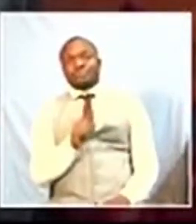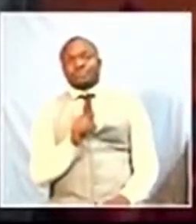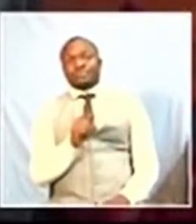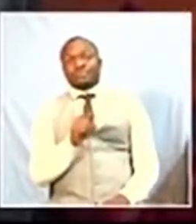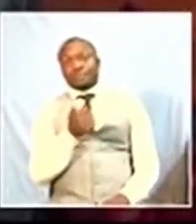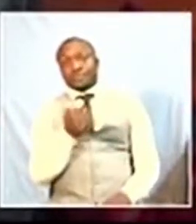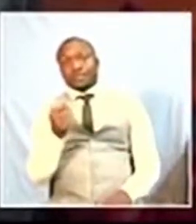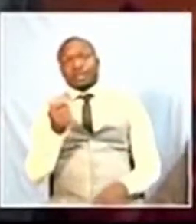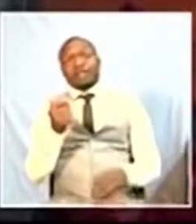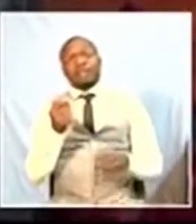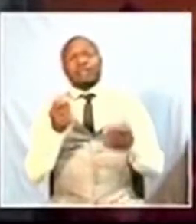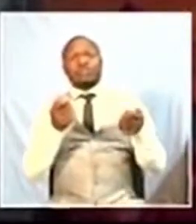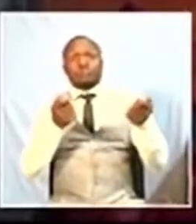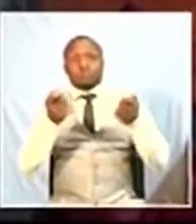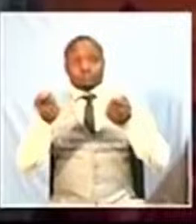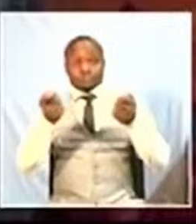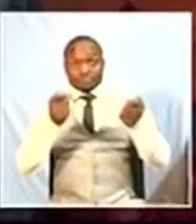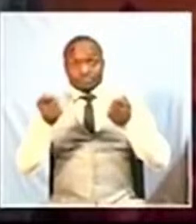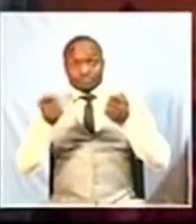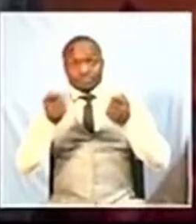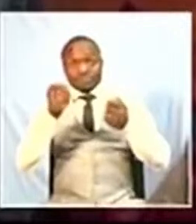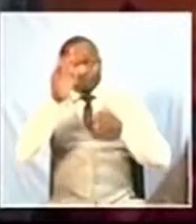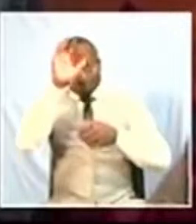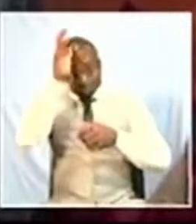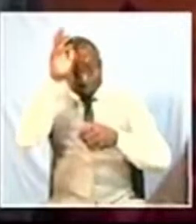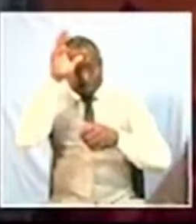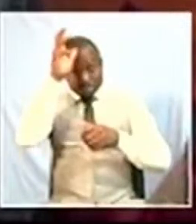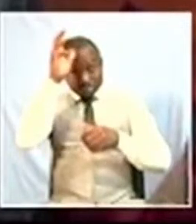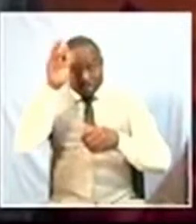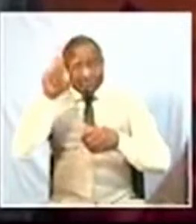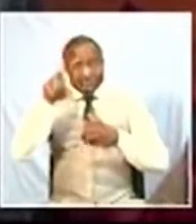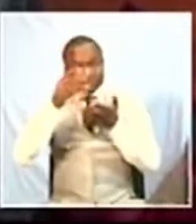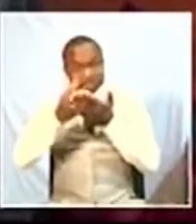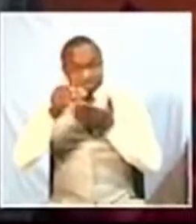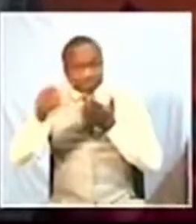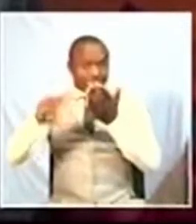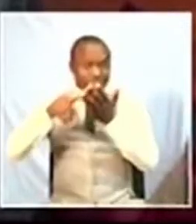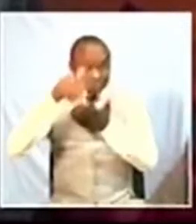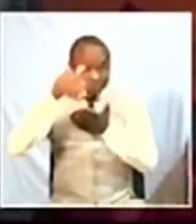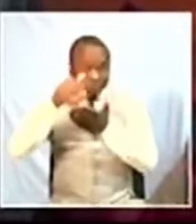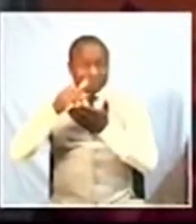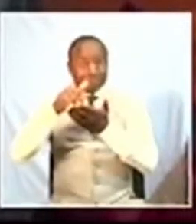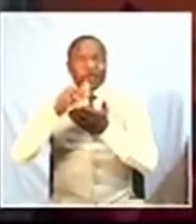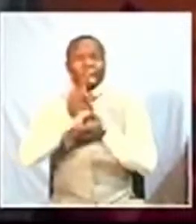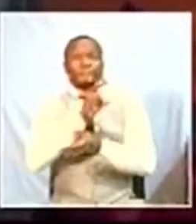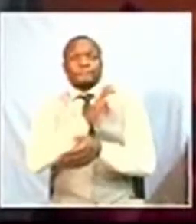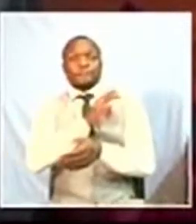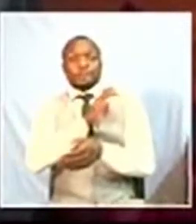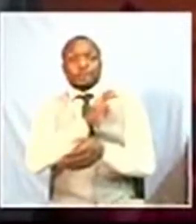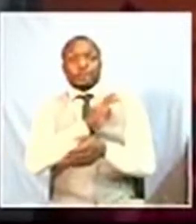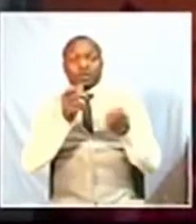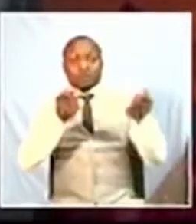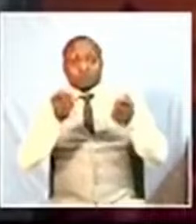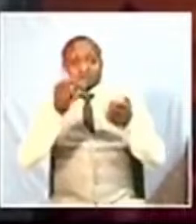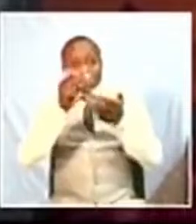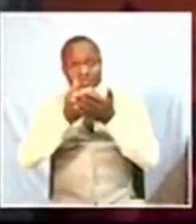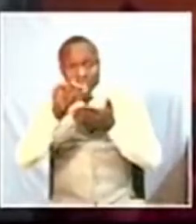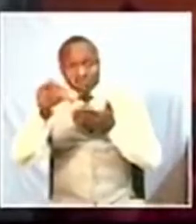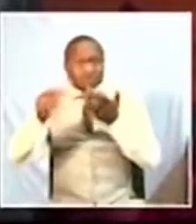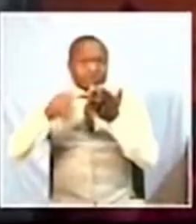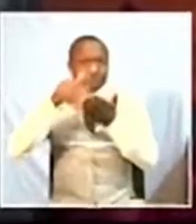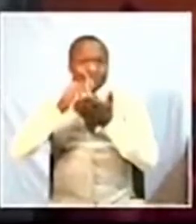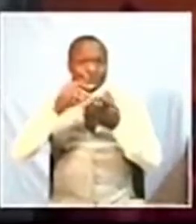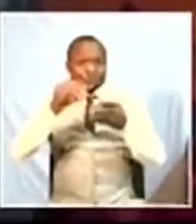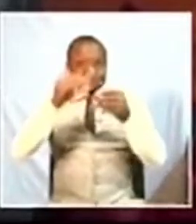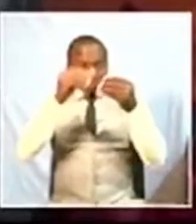ambulance which was supposed to be procured centrally. There was also a police vehicle. This one was procured centrally. It has been